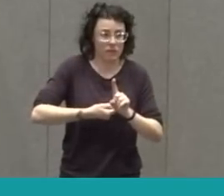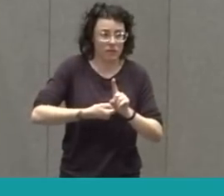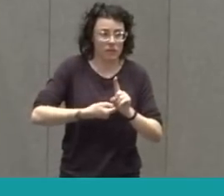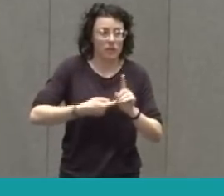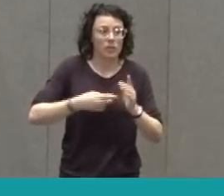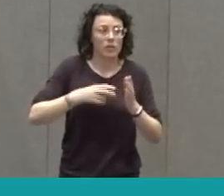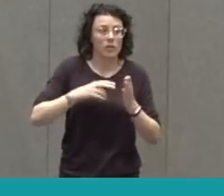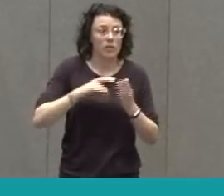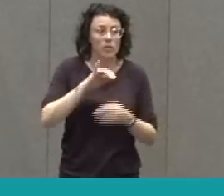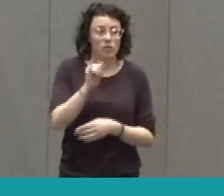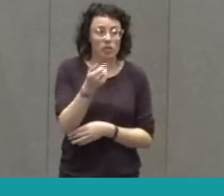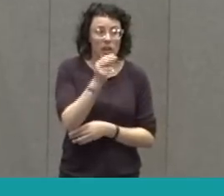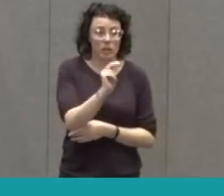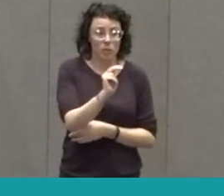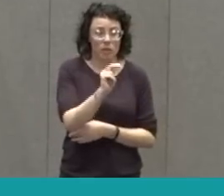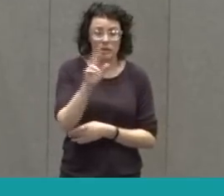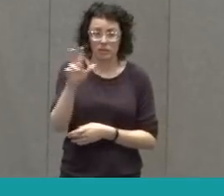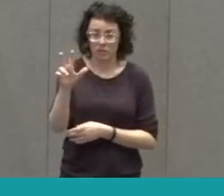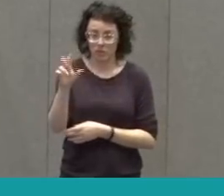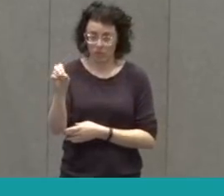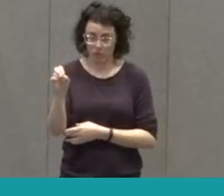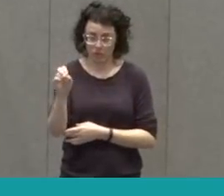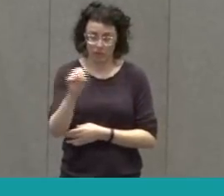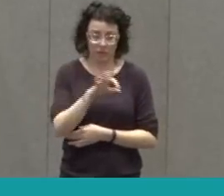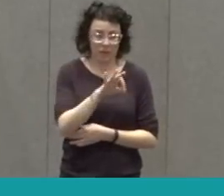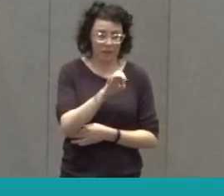28, March